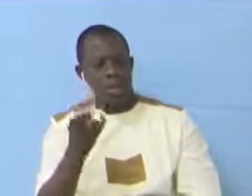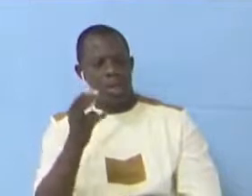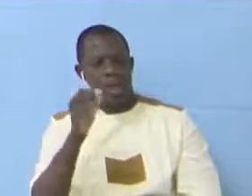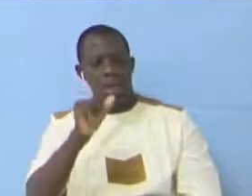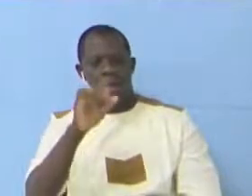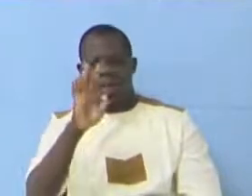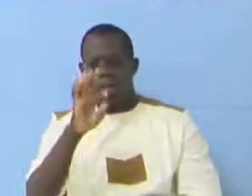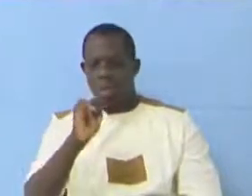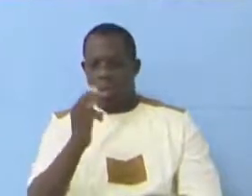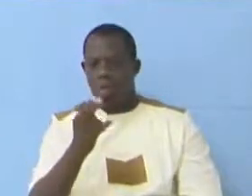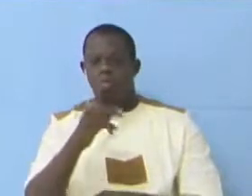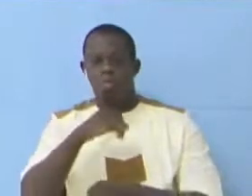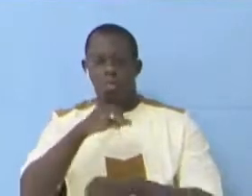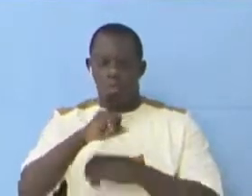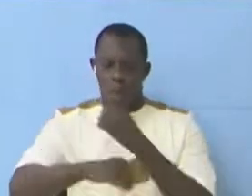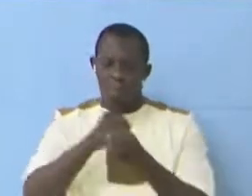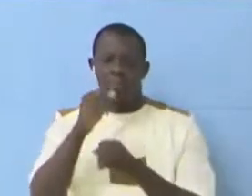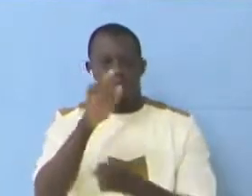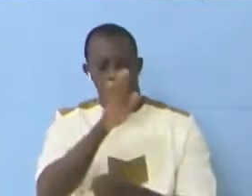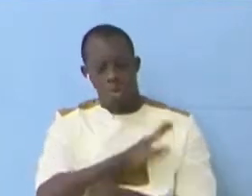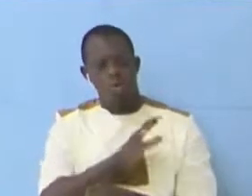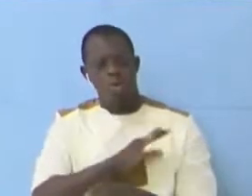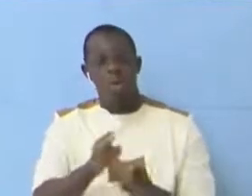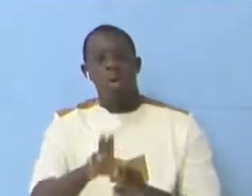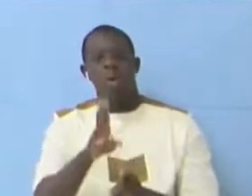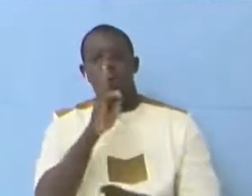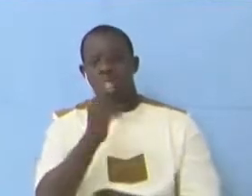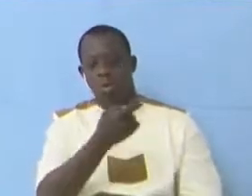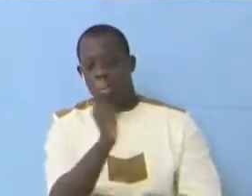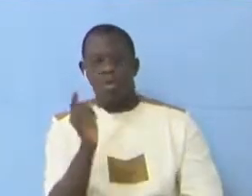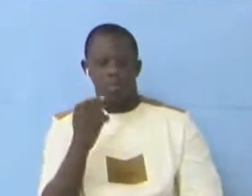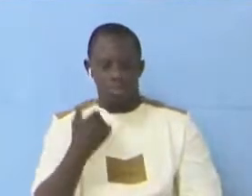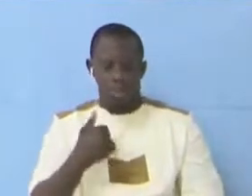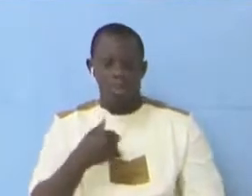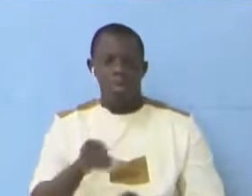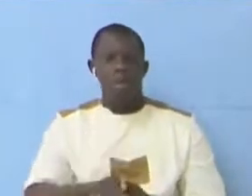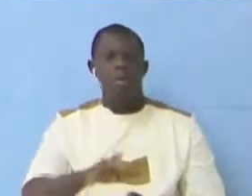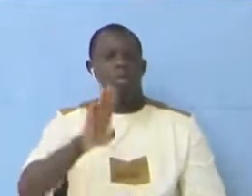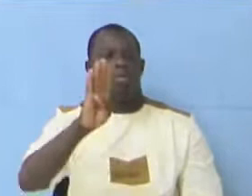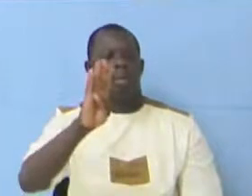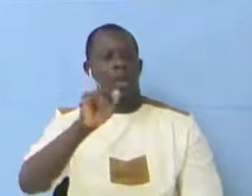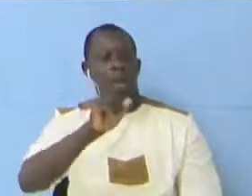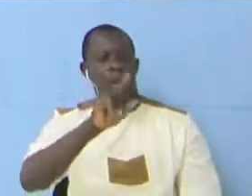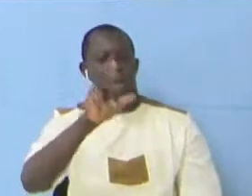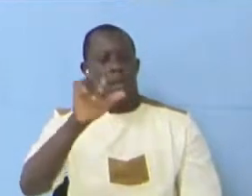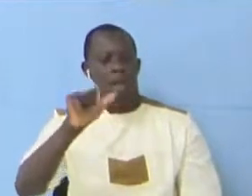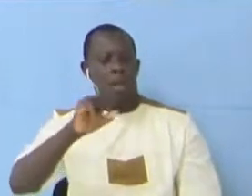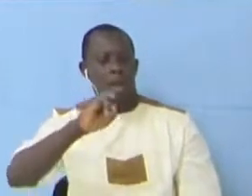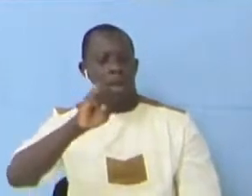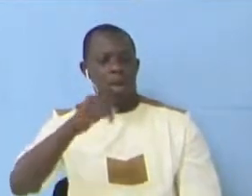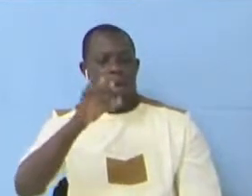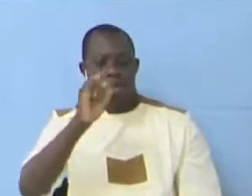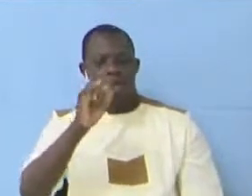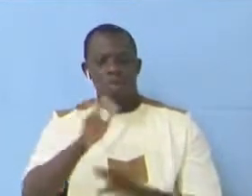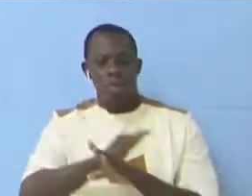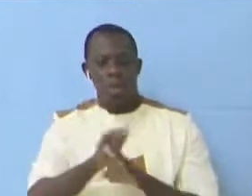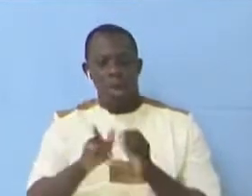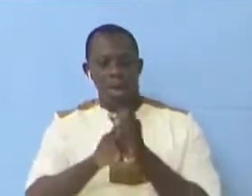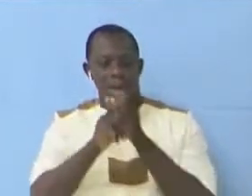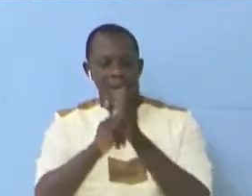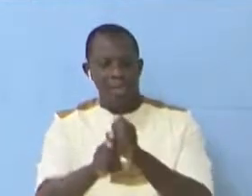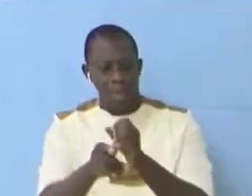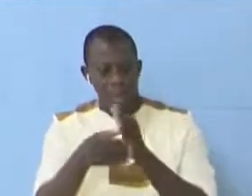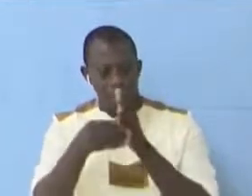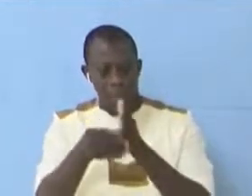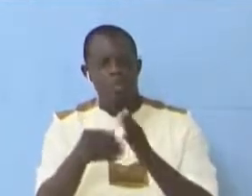Singate. Who are these people? Balajo was the then deputy director external. Balajo moo